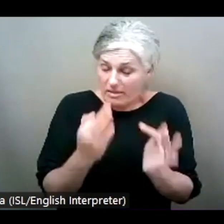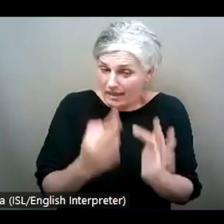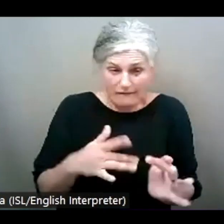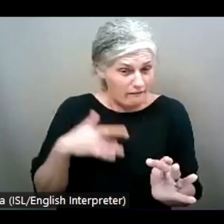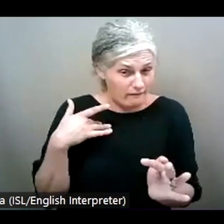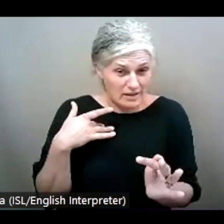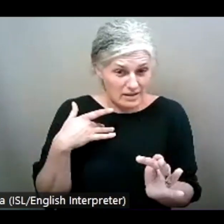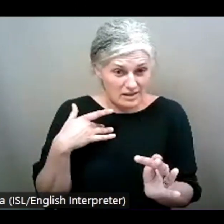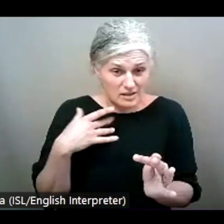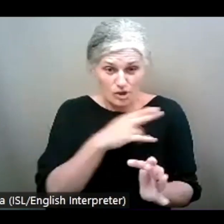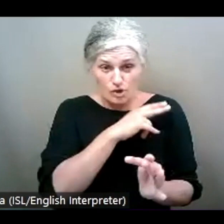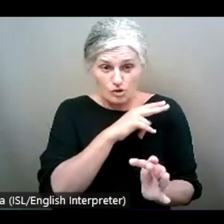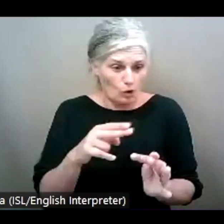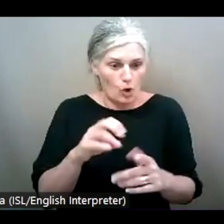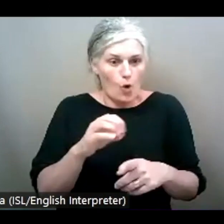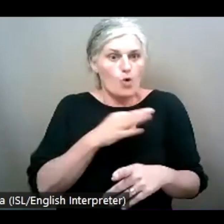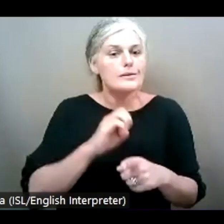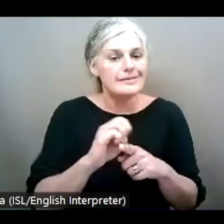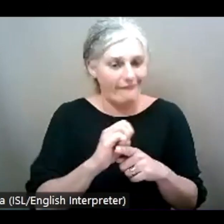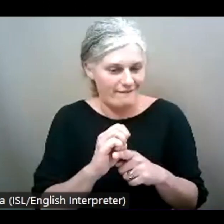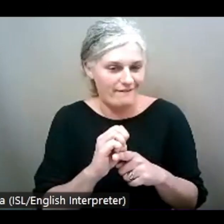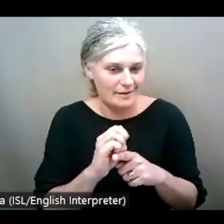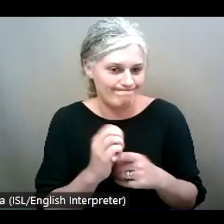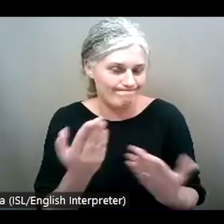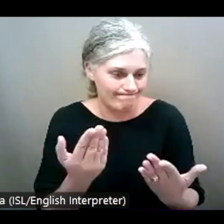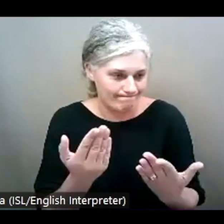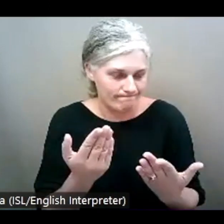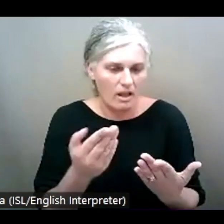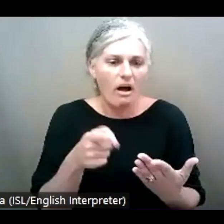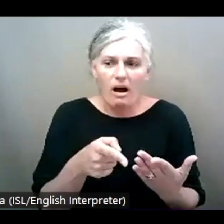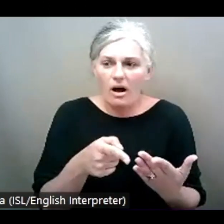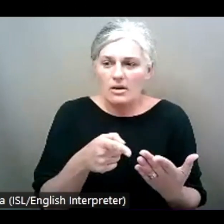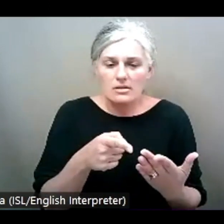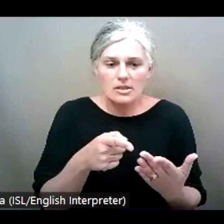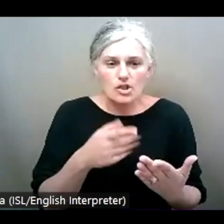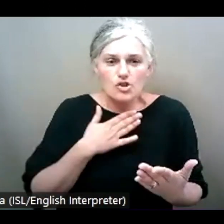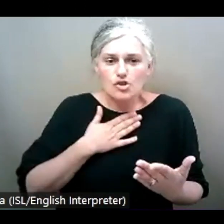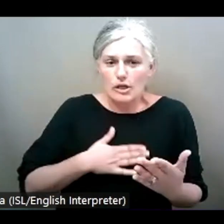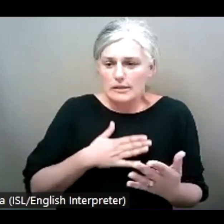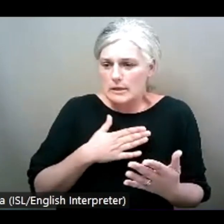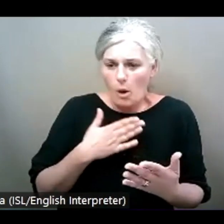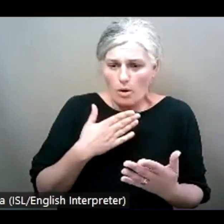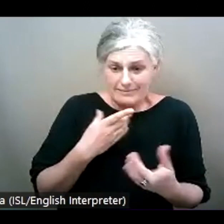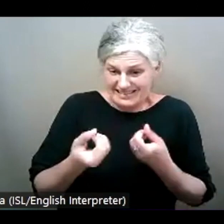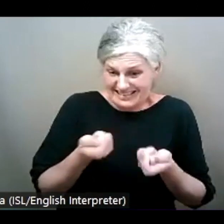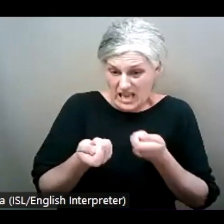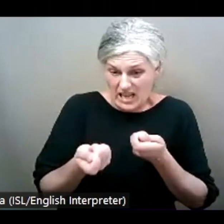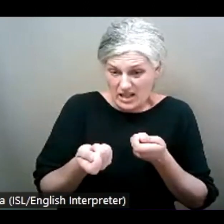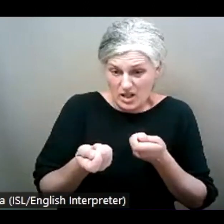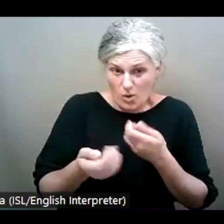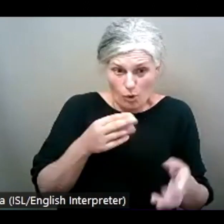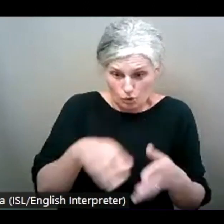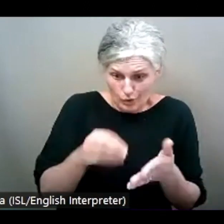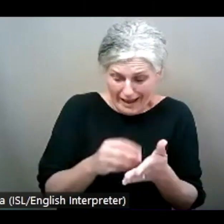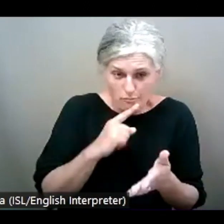I wasn't really good enough, you know, and oh well, this is it, kind of just make do with what you have and be thankful and